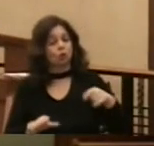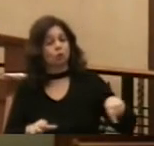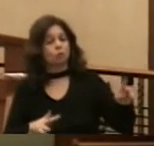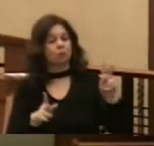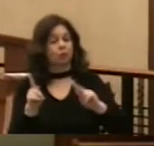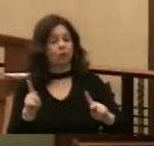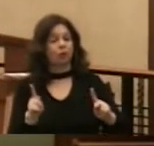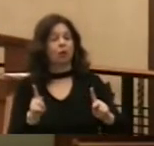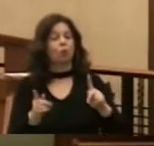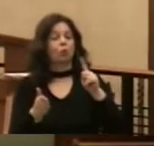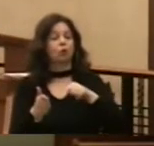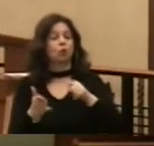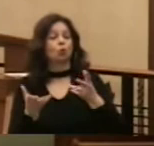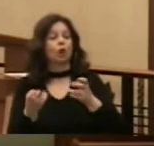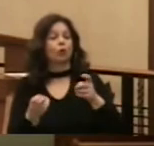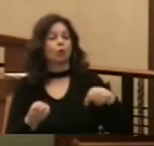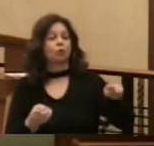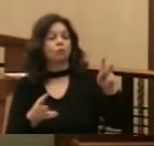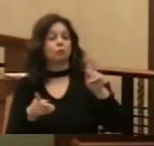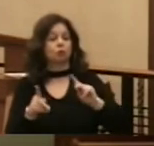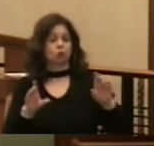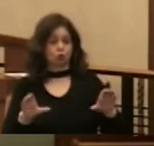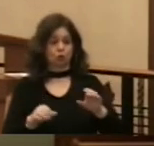do to you?